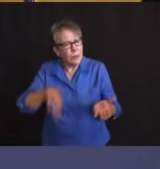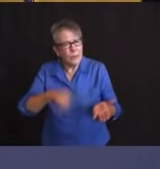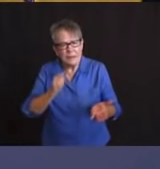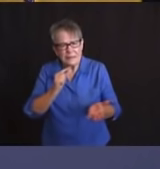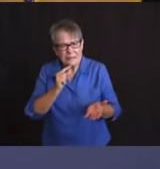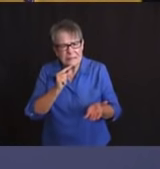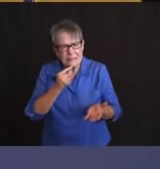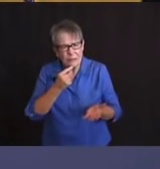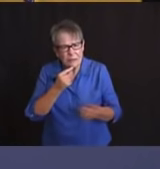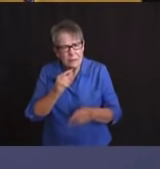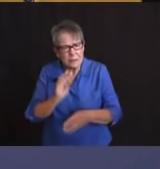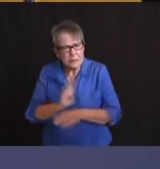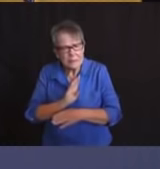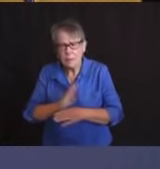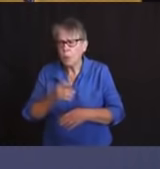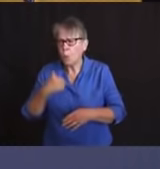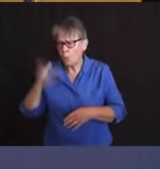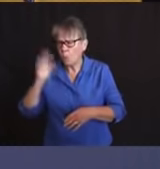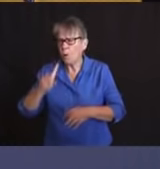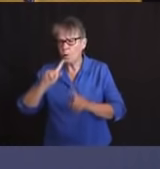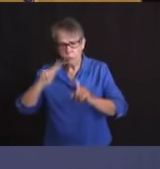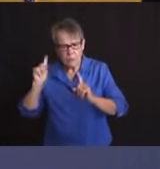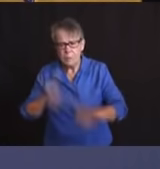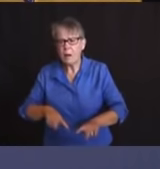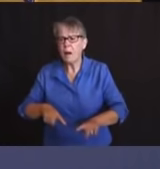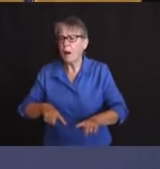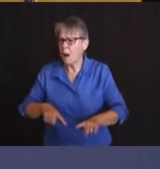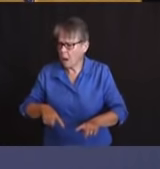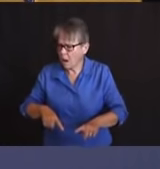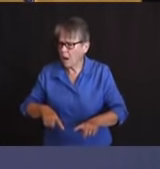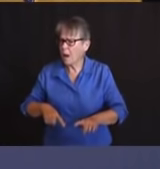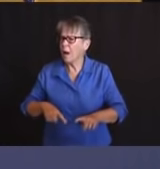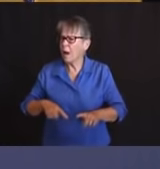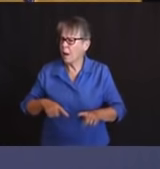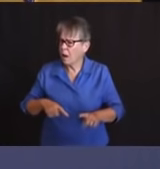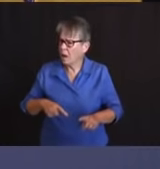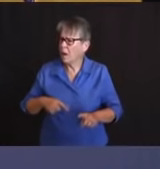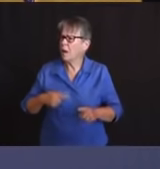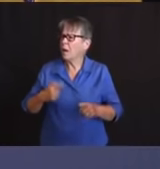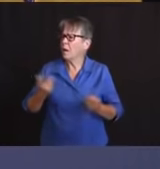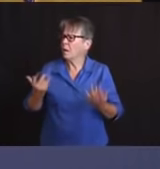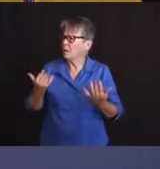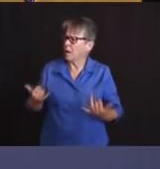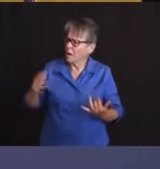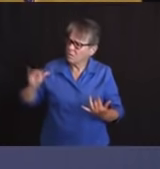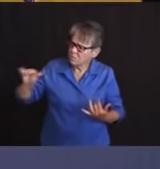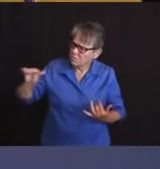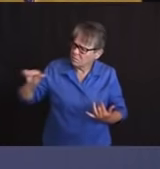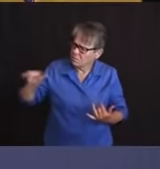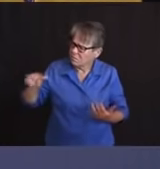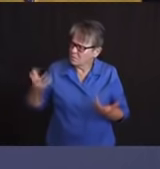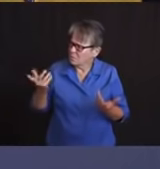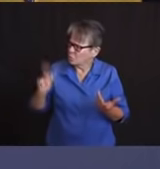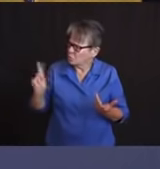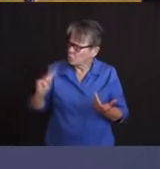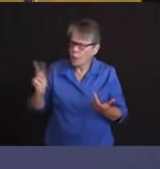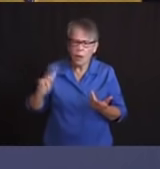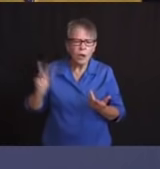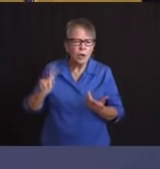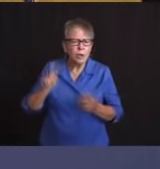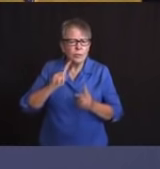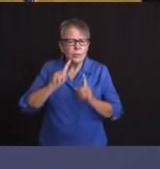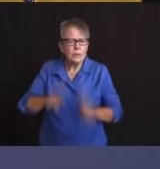care, and we have been since moment one. It exploded there, whether it's in our own veterans' homes, whether it's in the entire